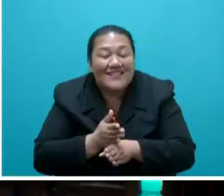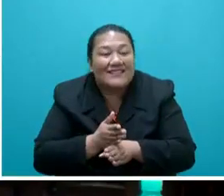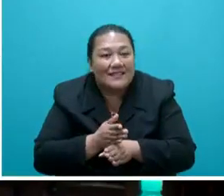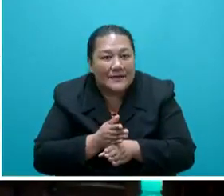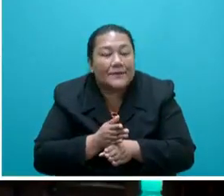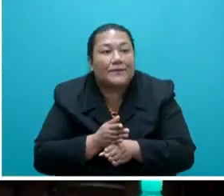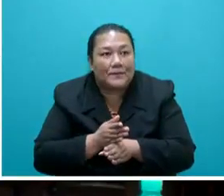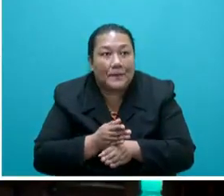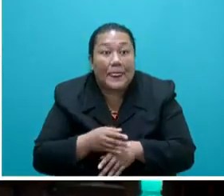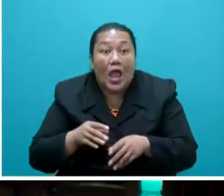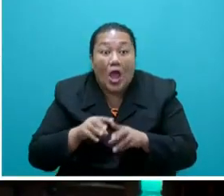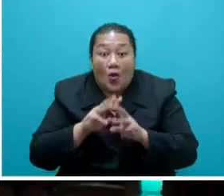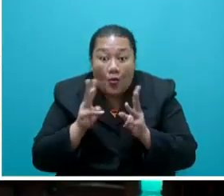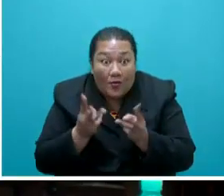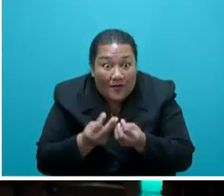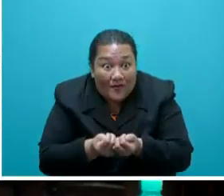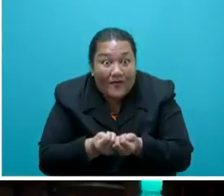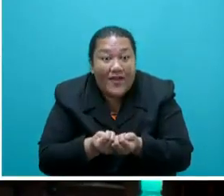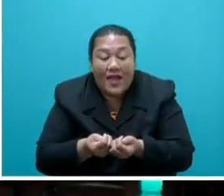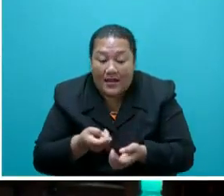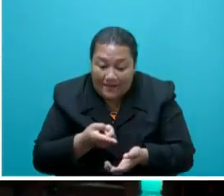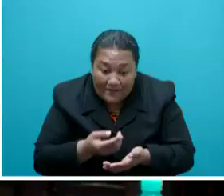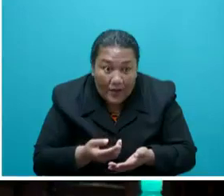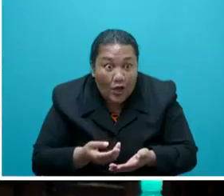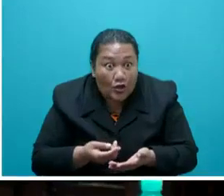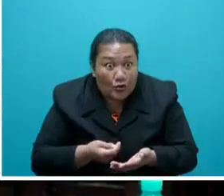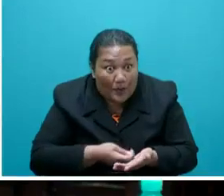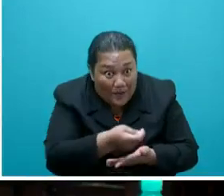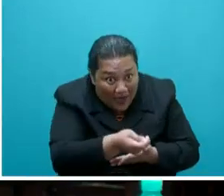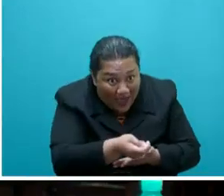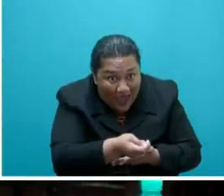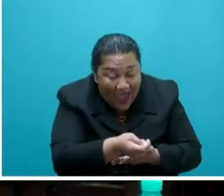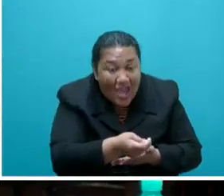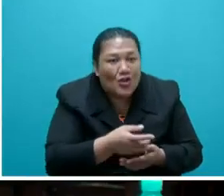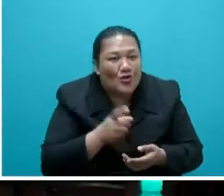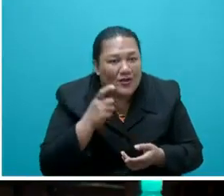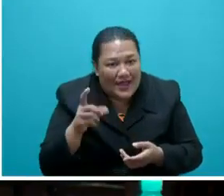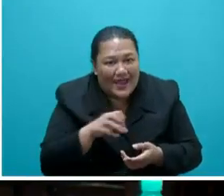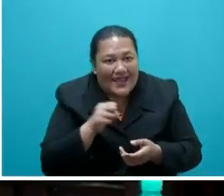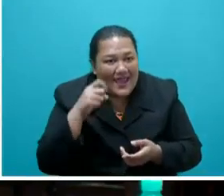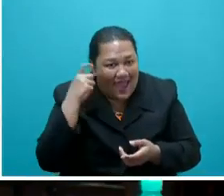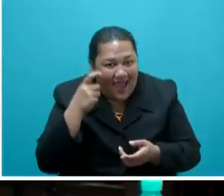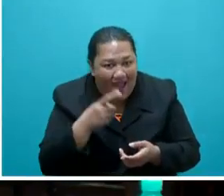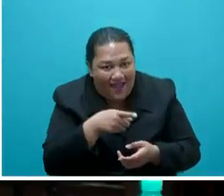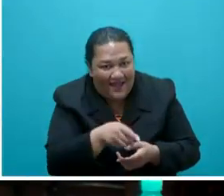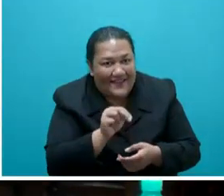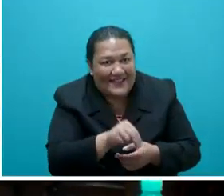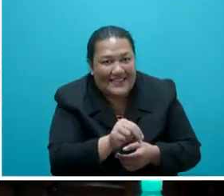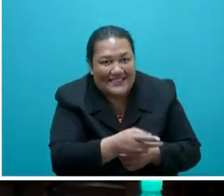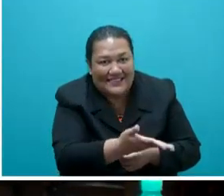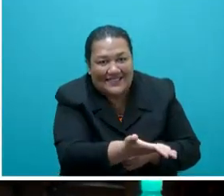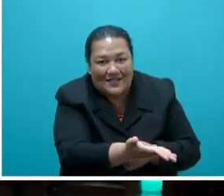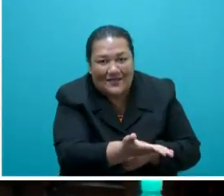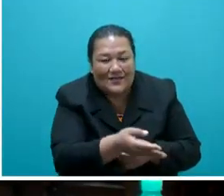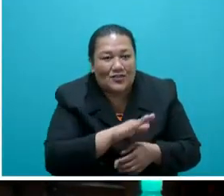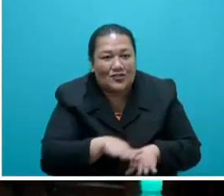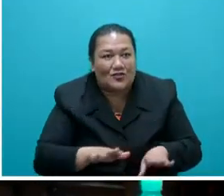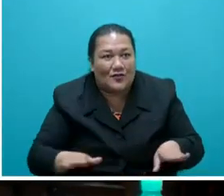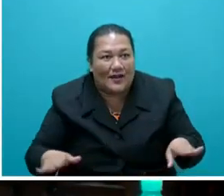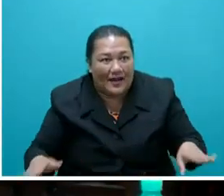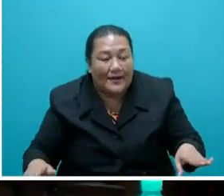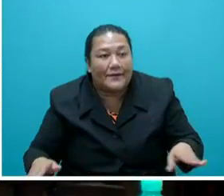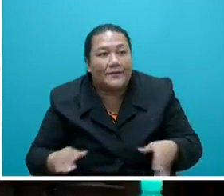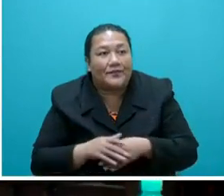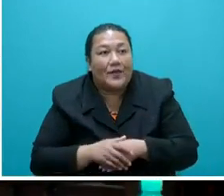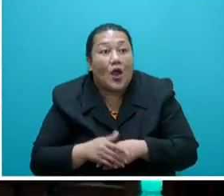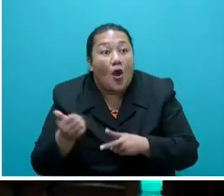welfare and educational needs of their children. This assistance is not limited to children outside of state care, but is also